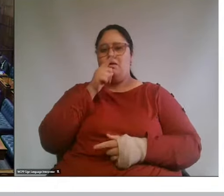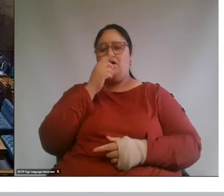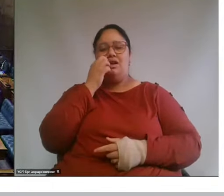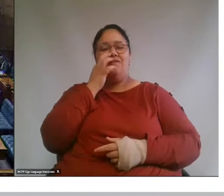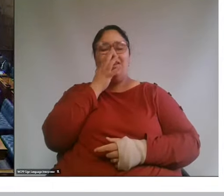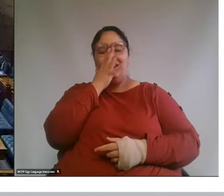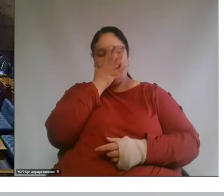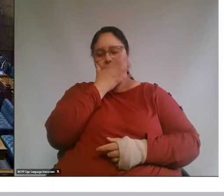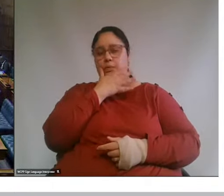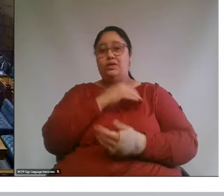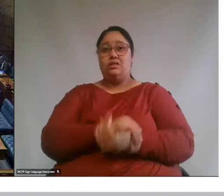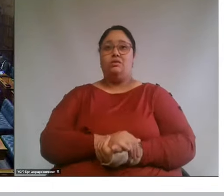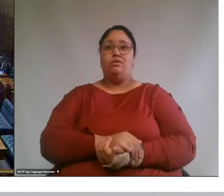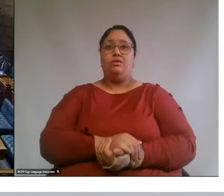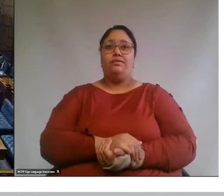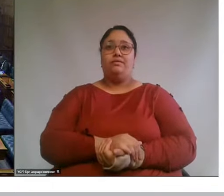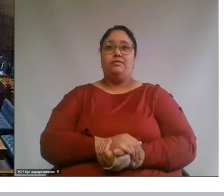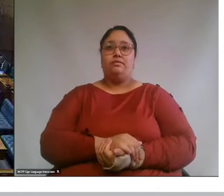public